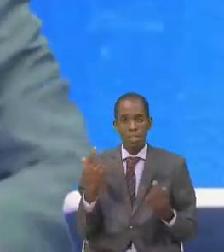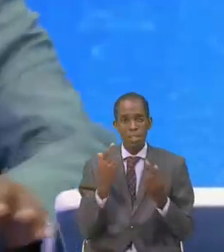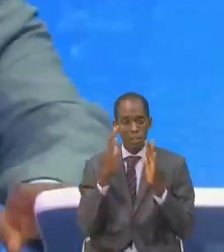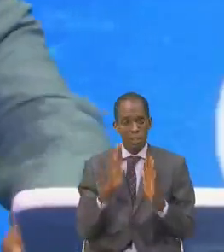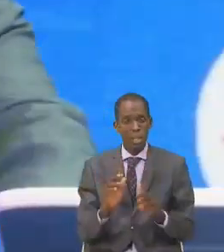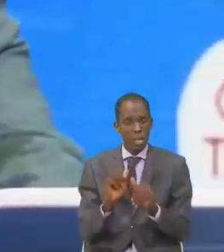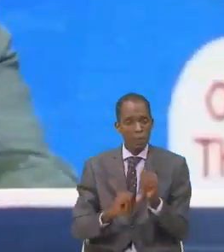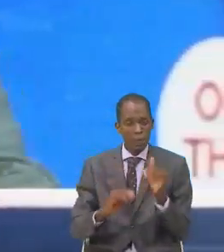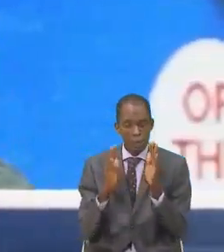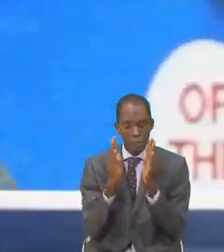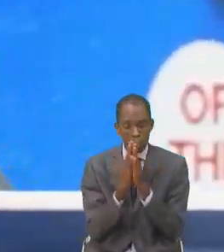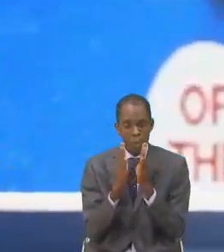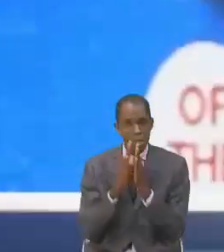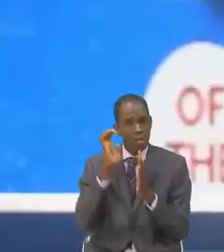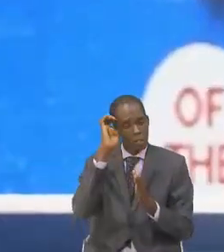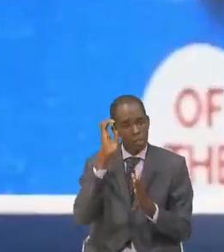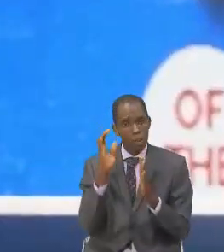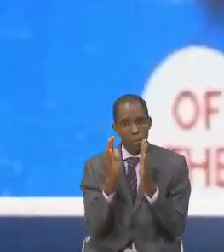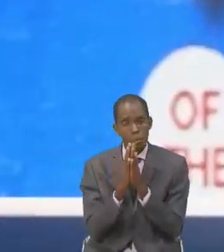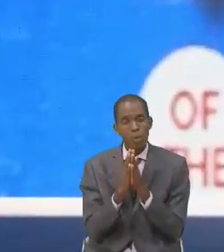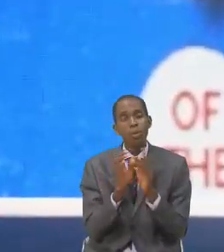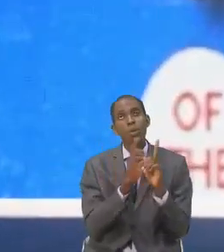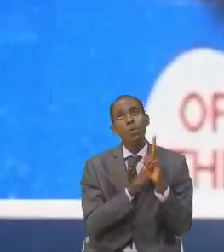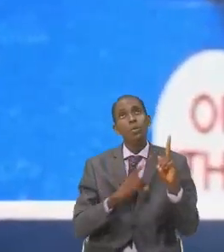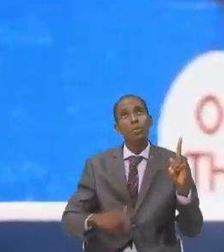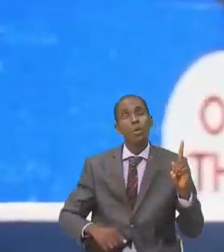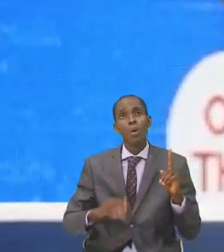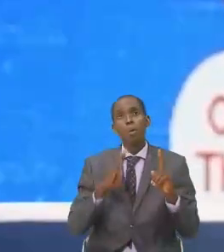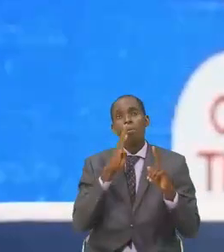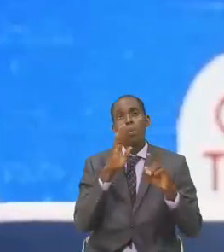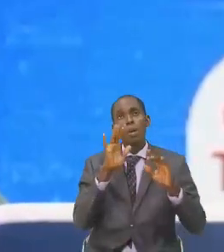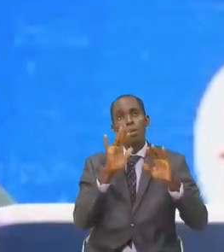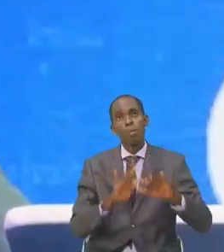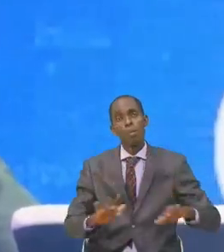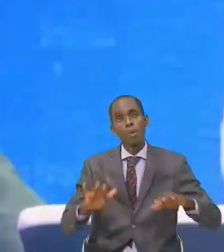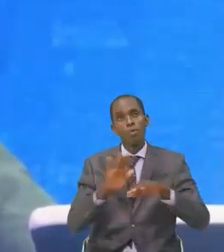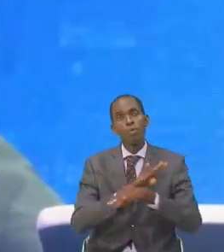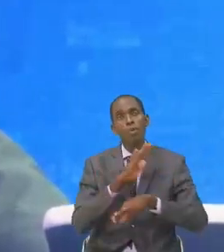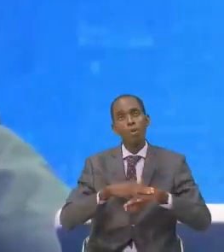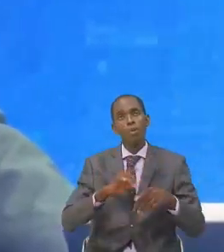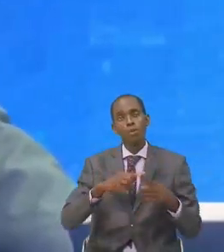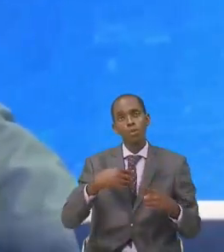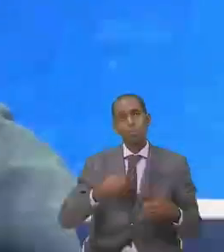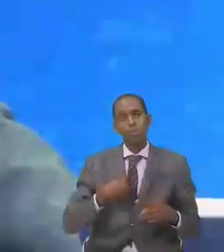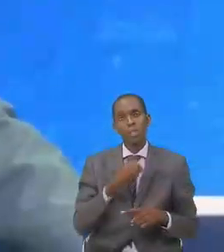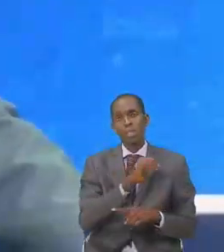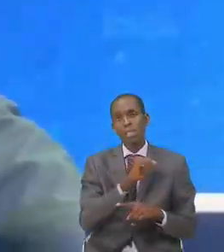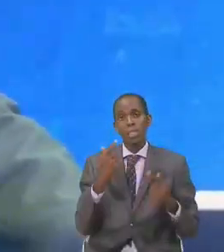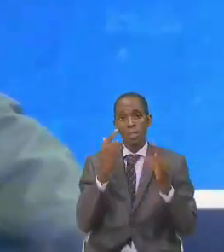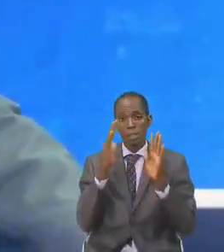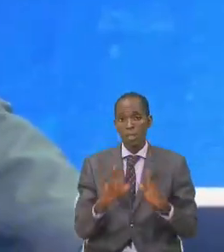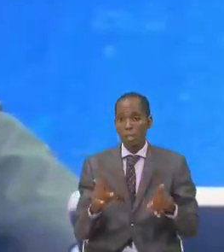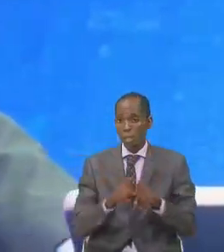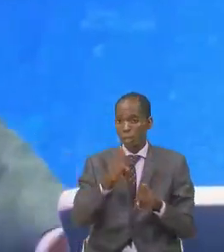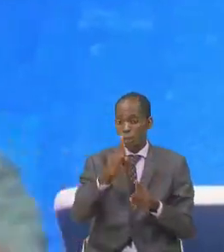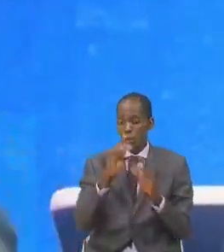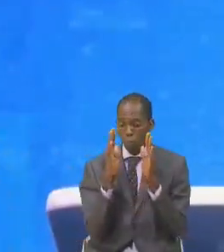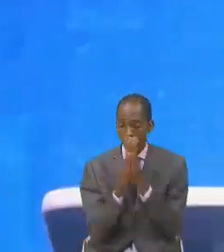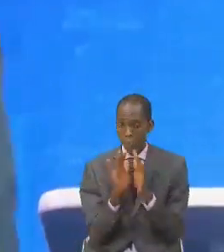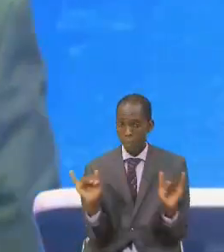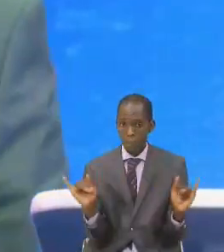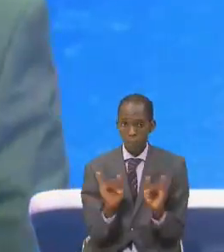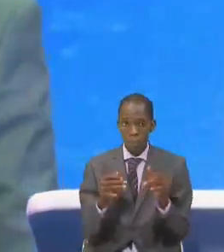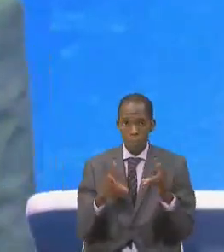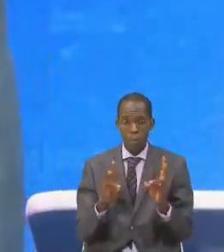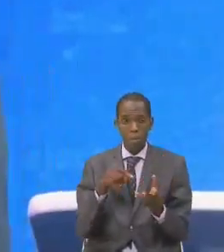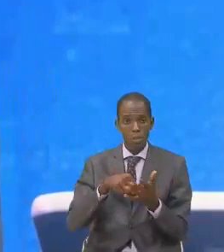a sinner, and all the prayer he prayed, God, be merciful unto me, a sinner.